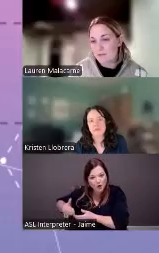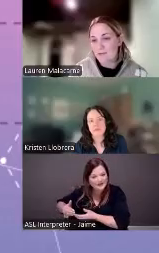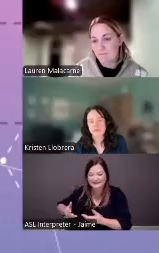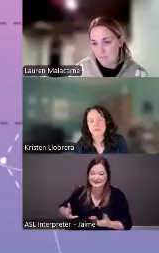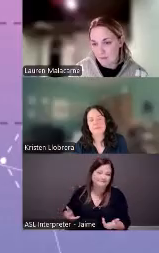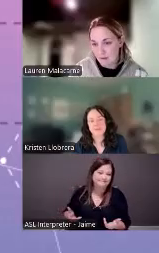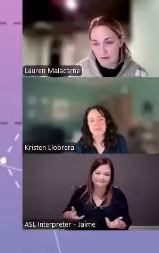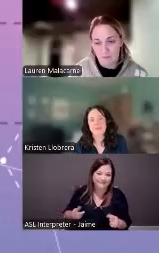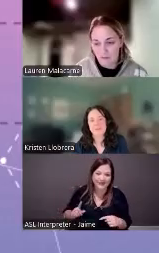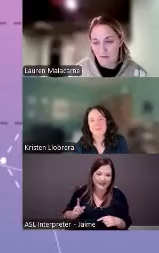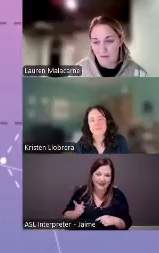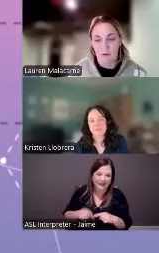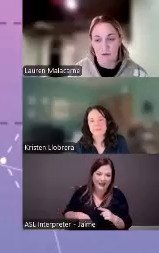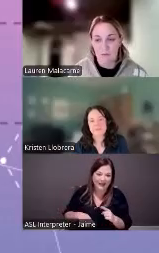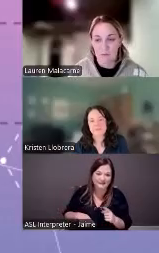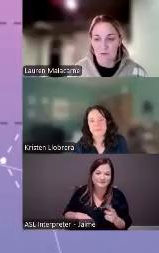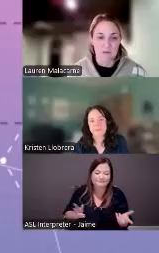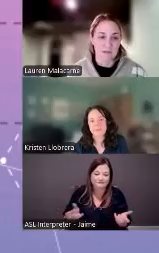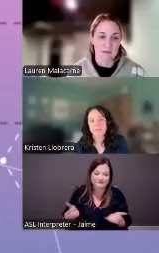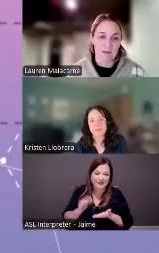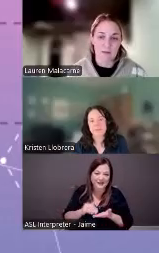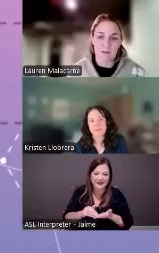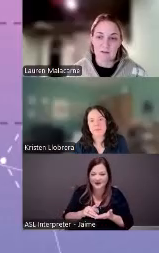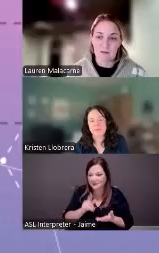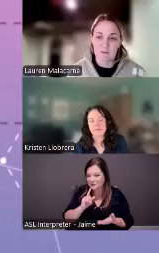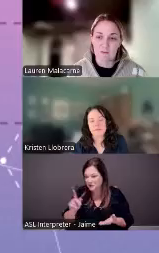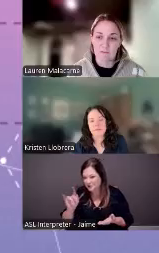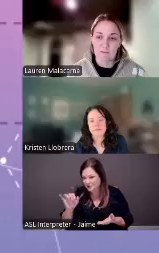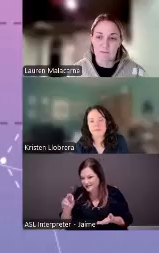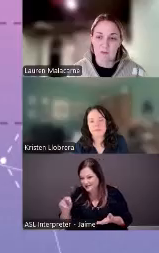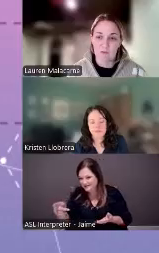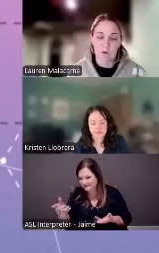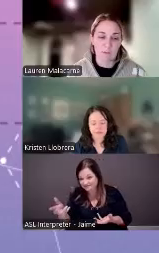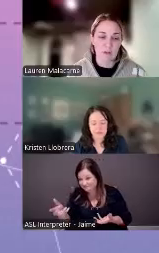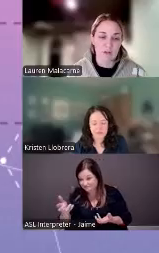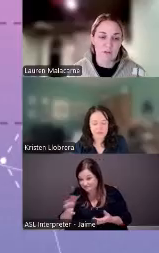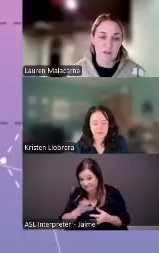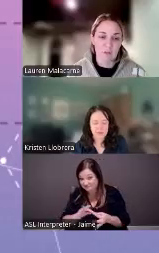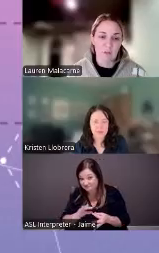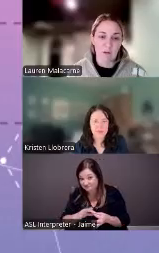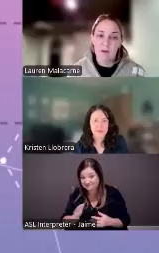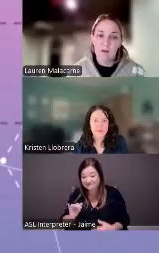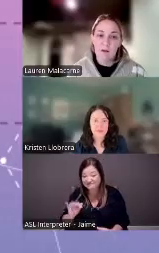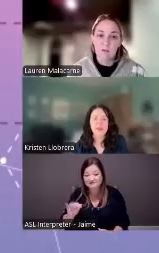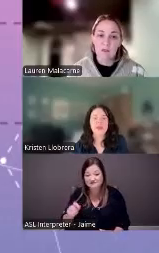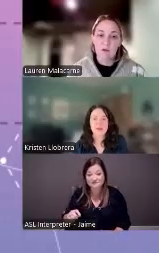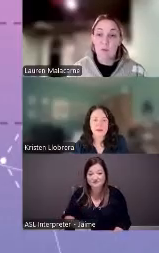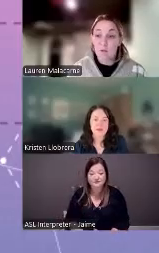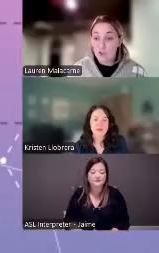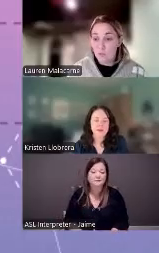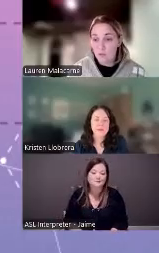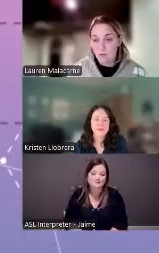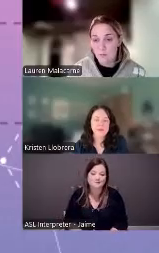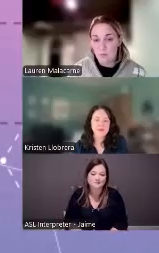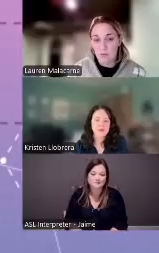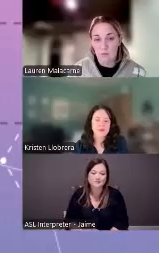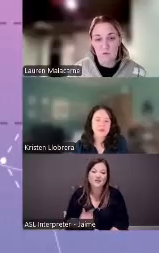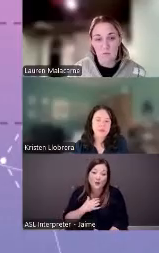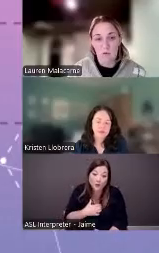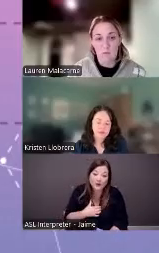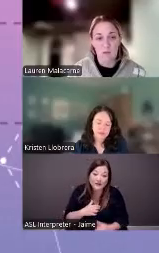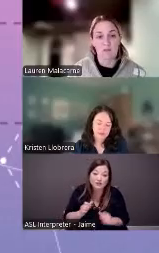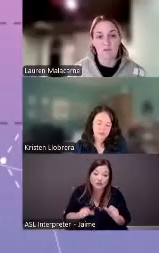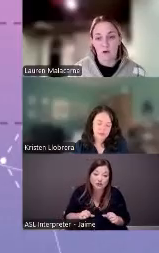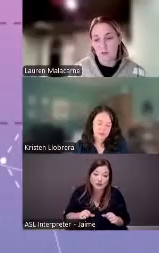those things. And again, I'll give Kristen a second to give more information if needed, but we wish that we could, but the